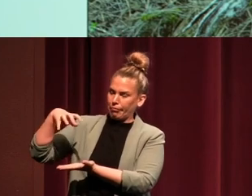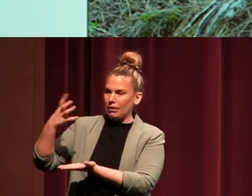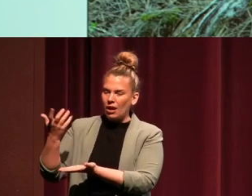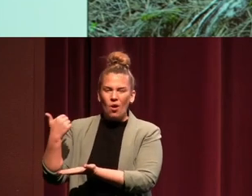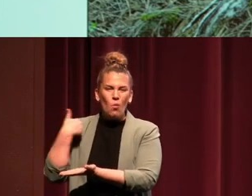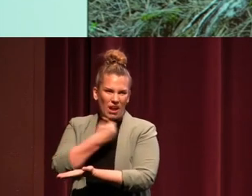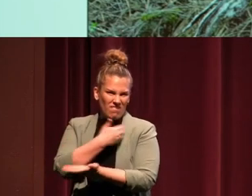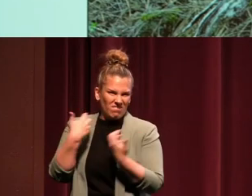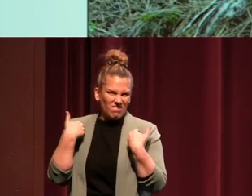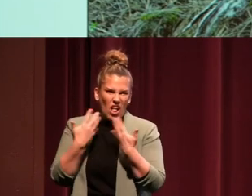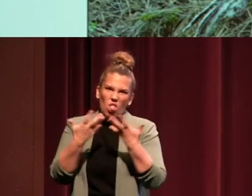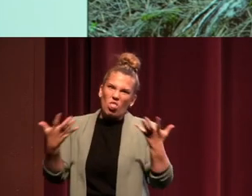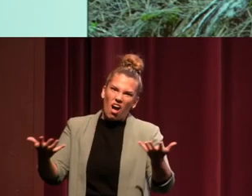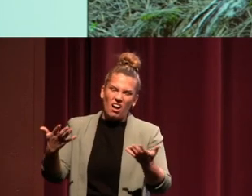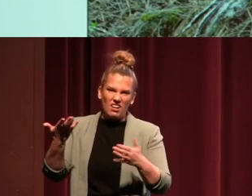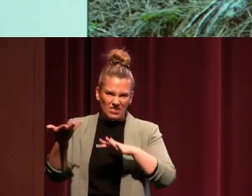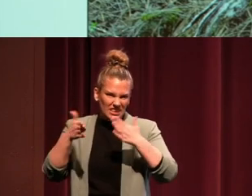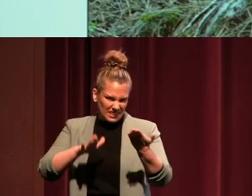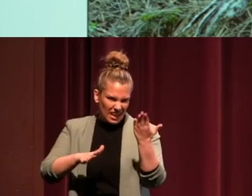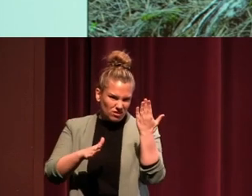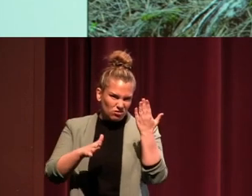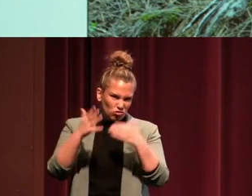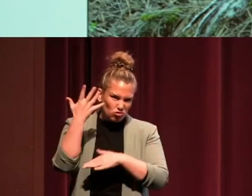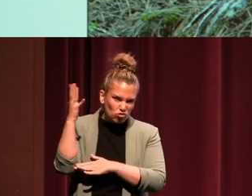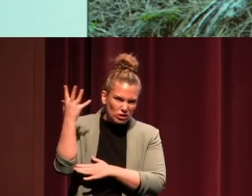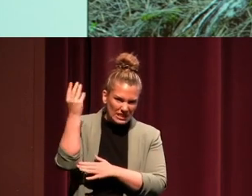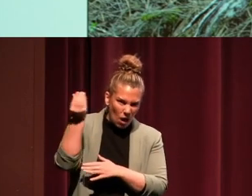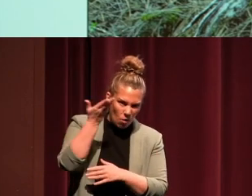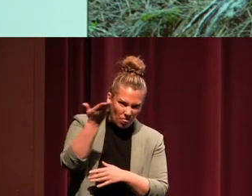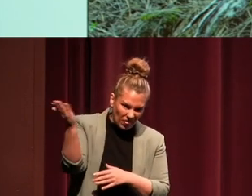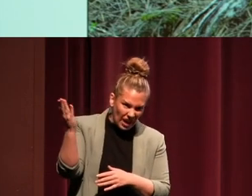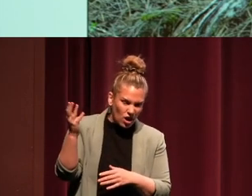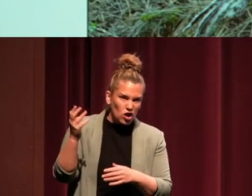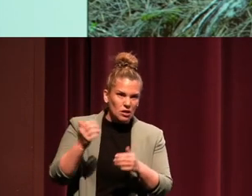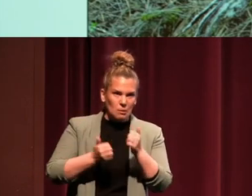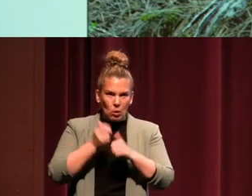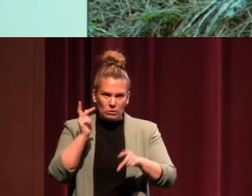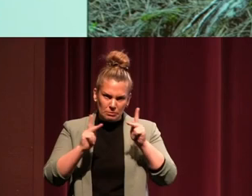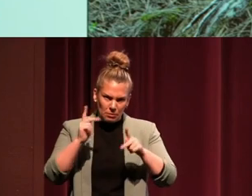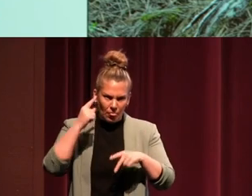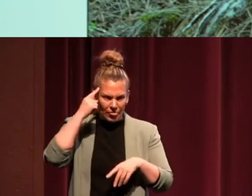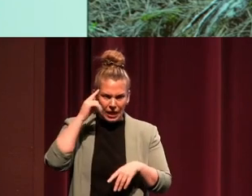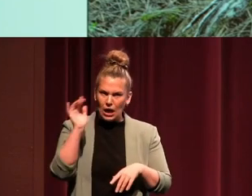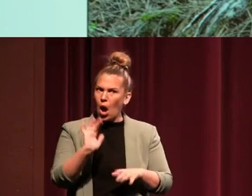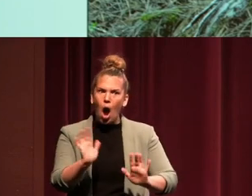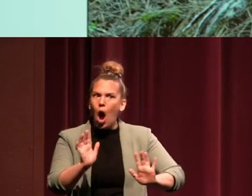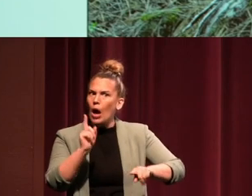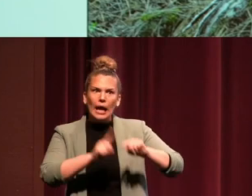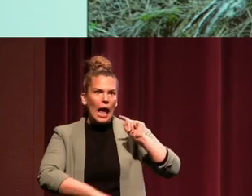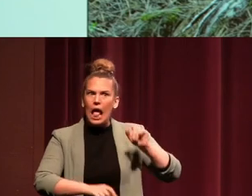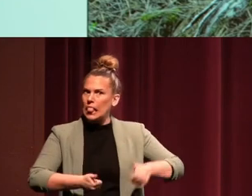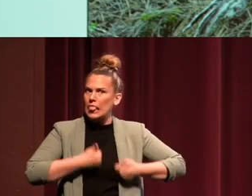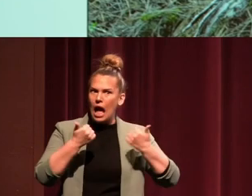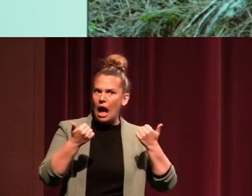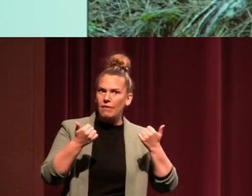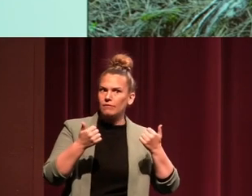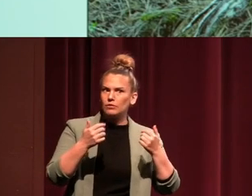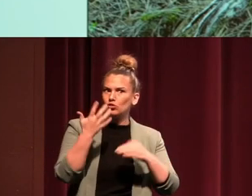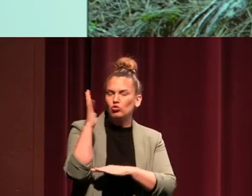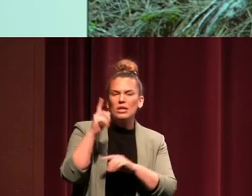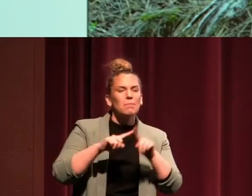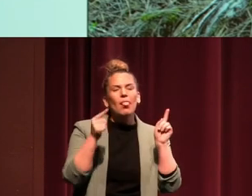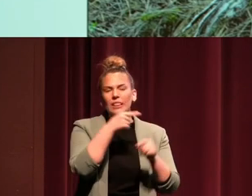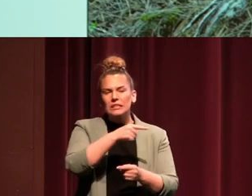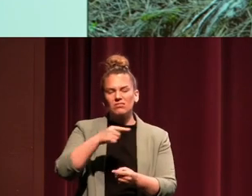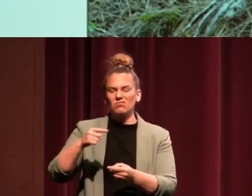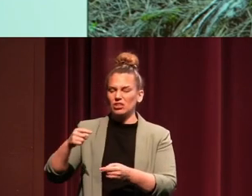lots of dead trees out there. There'd be considerable moral hazard to doing this to a live tree, but this is a stump that's long dead. And what